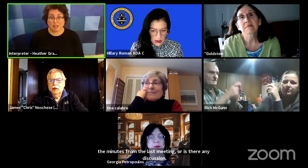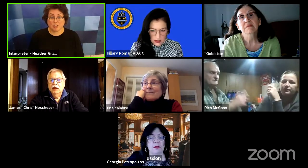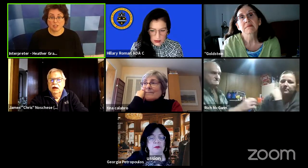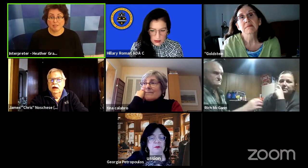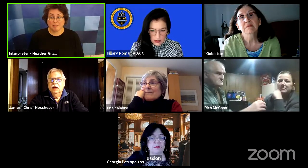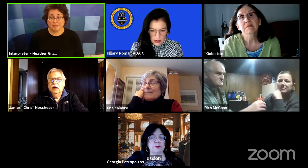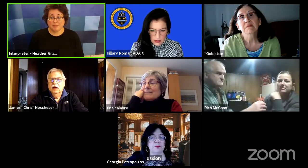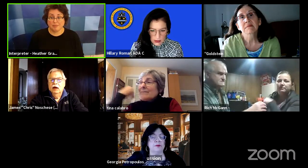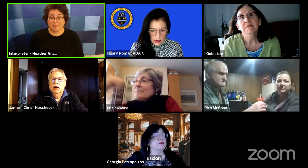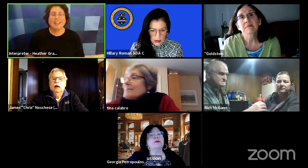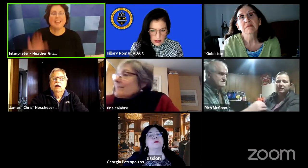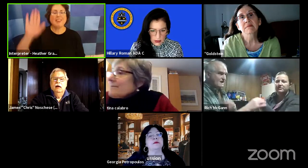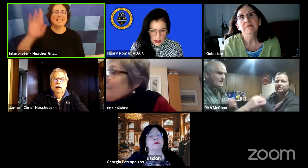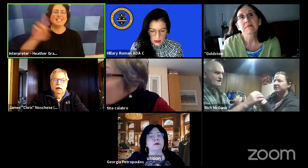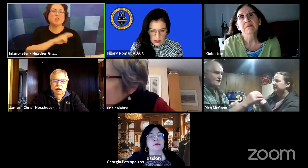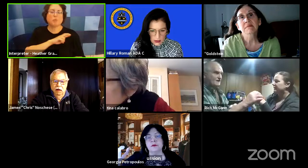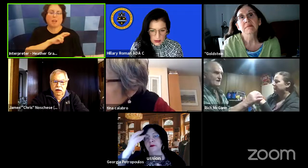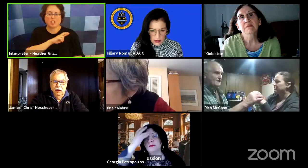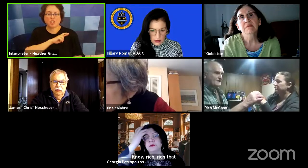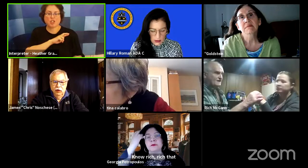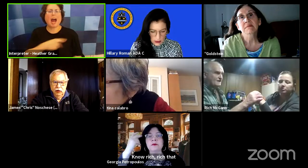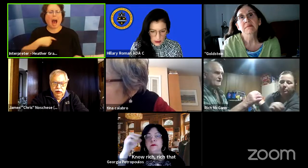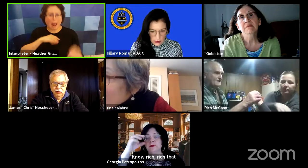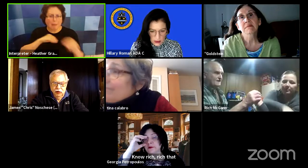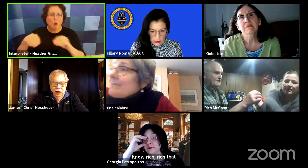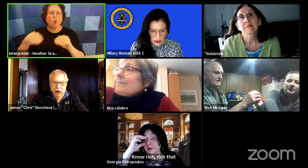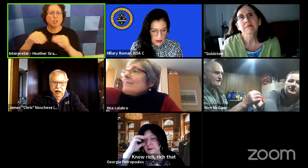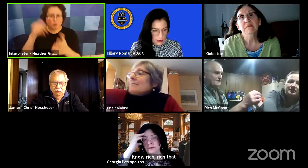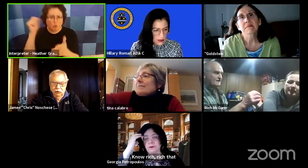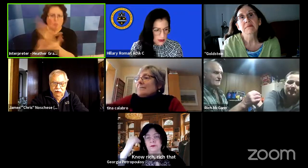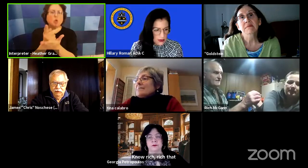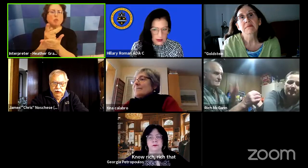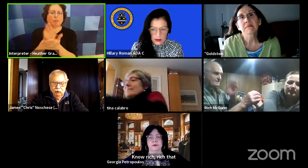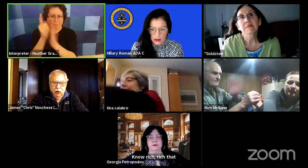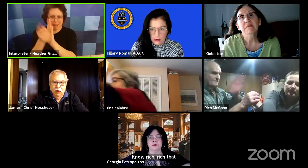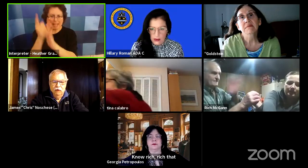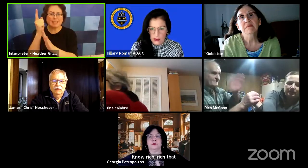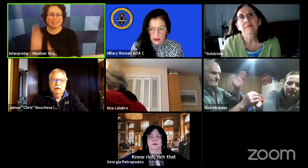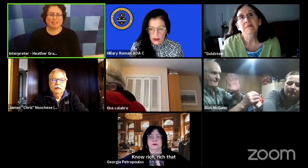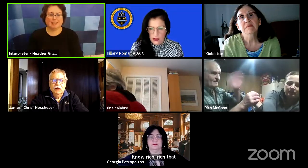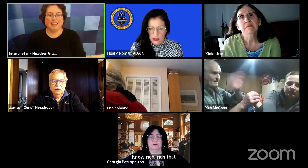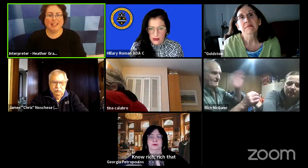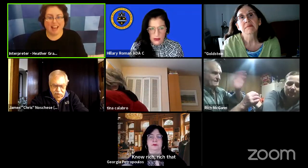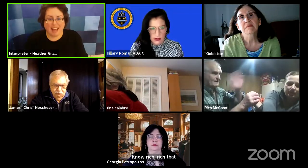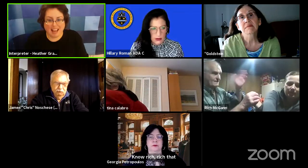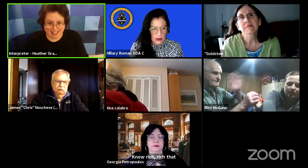No discussion. Rich says, I motion to approve the minutes.